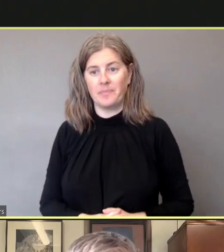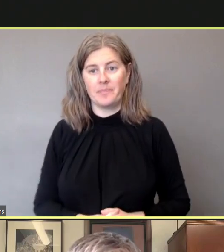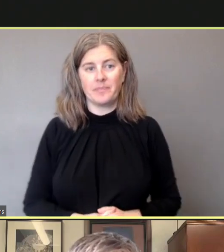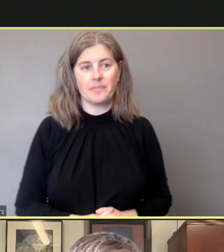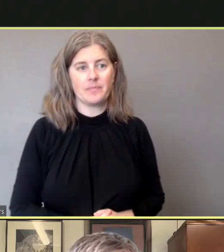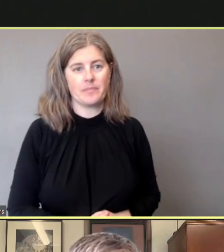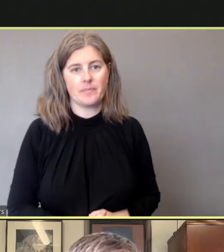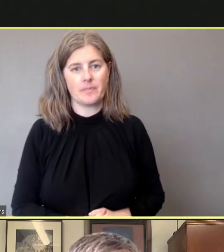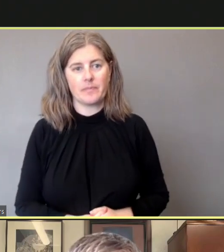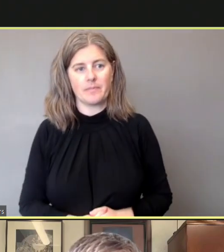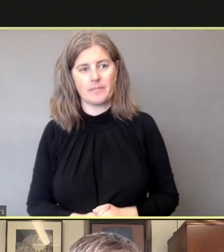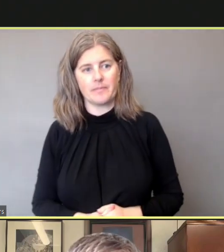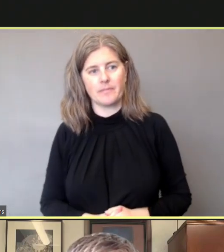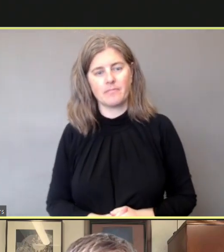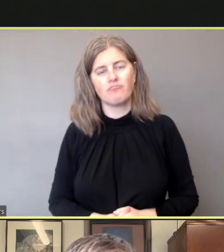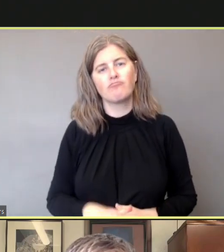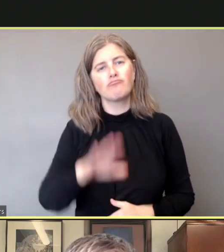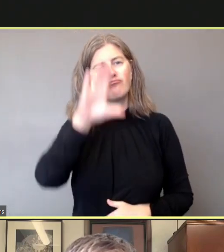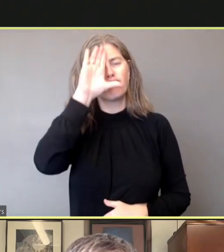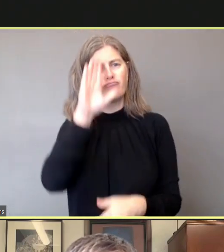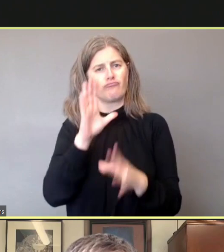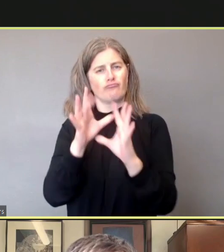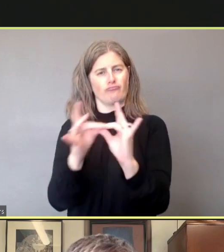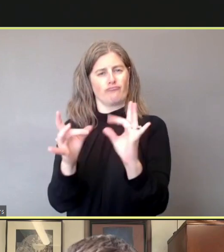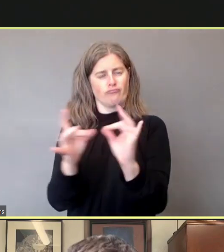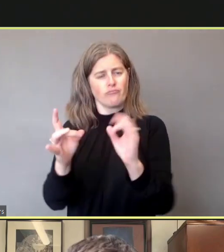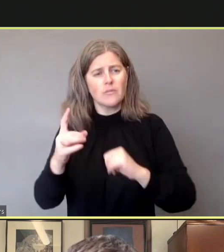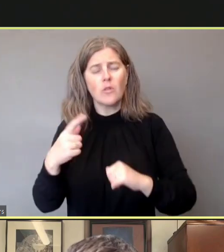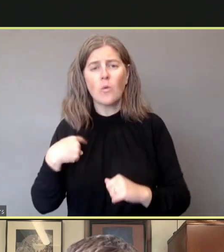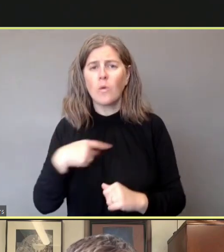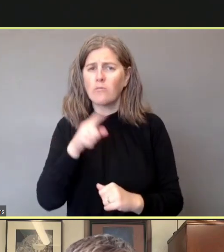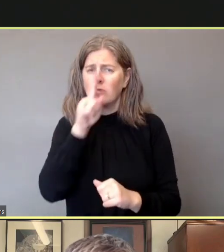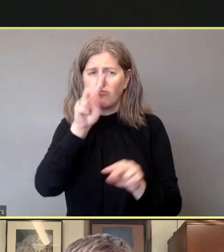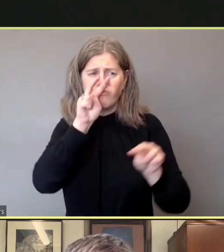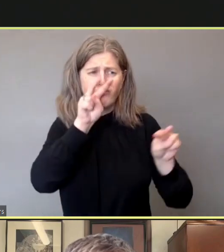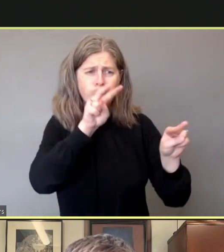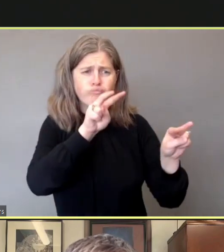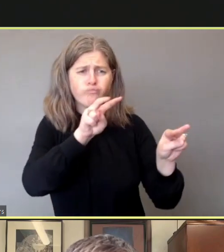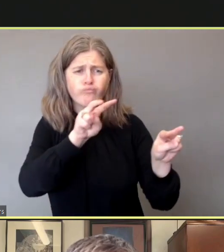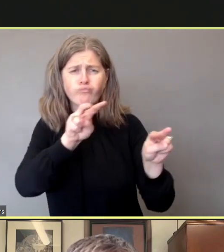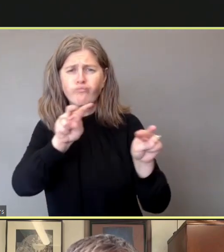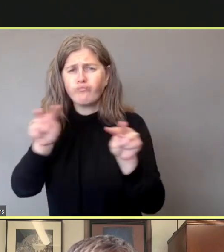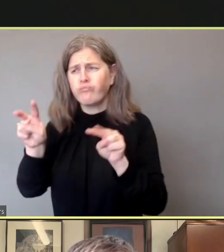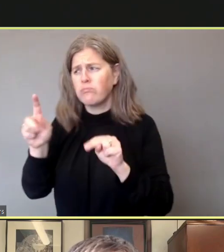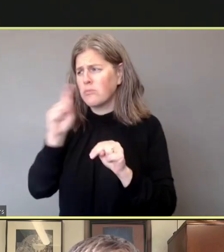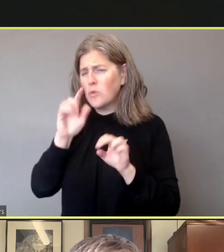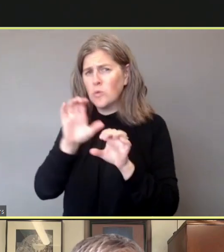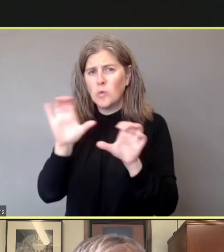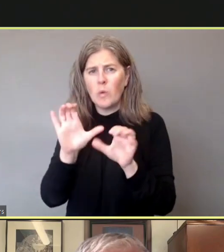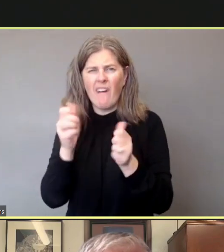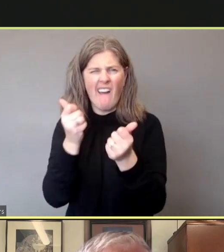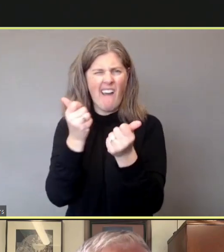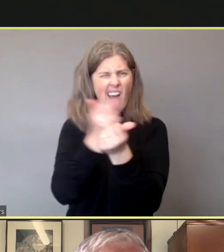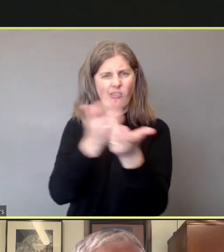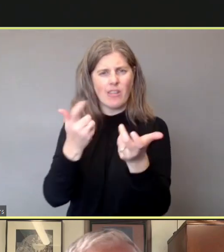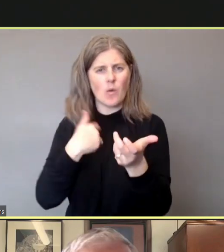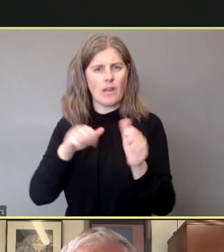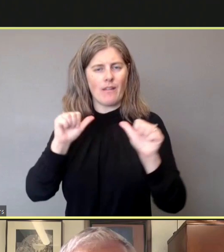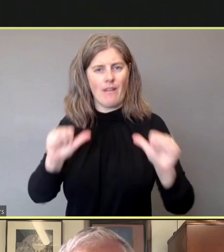And so, as I mentioned, we really are looking at, for the most part, to do everything we